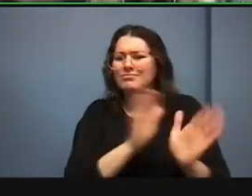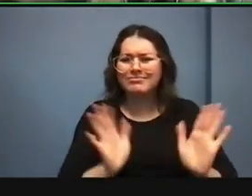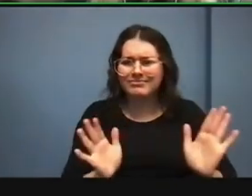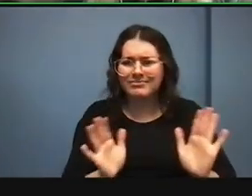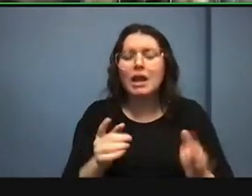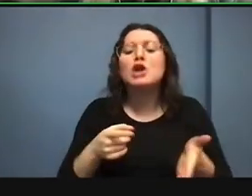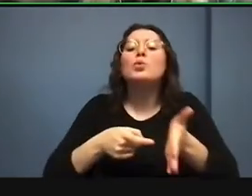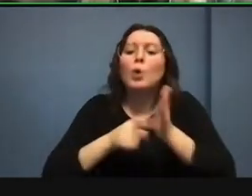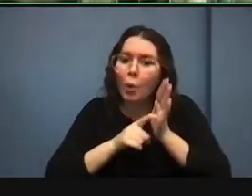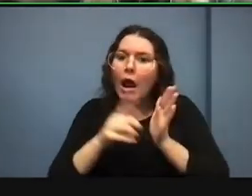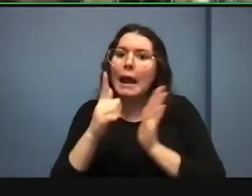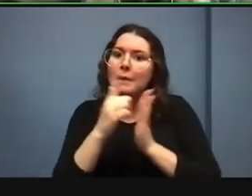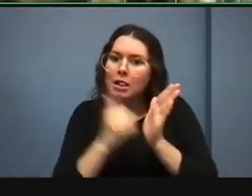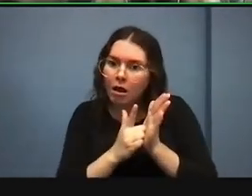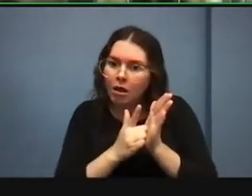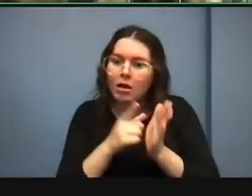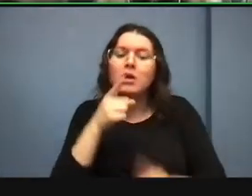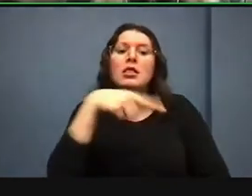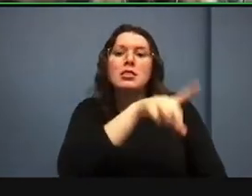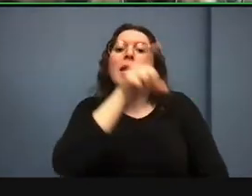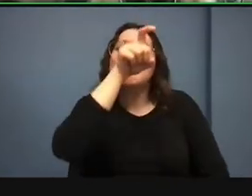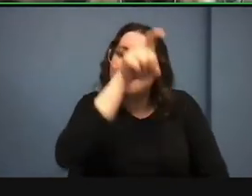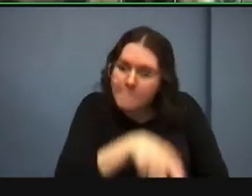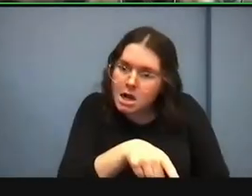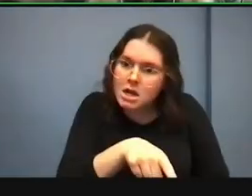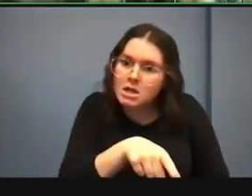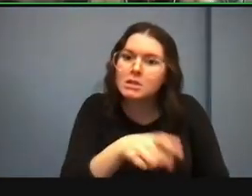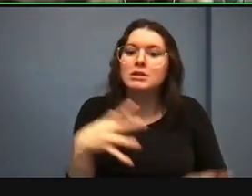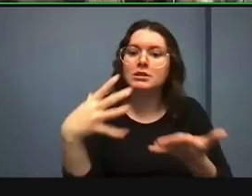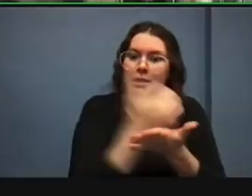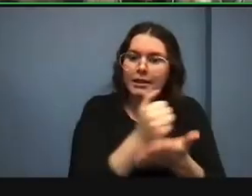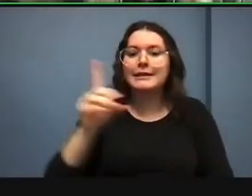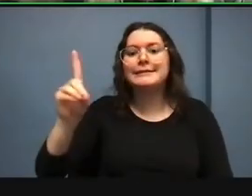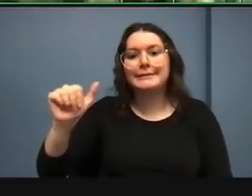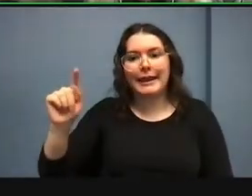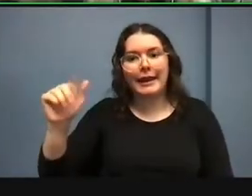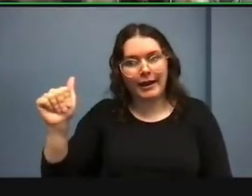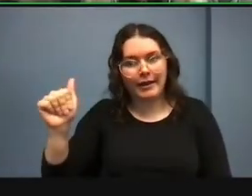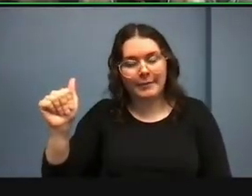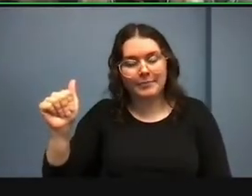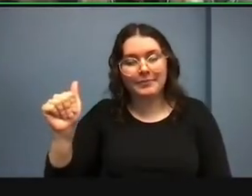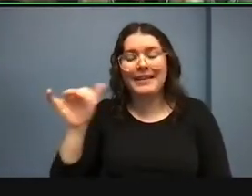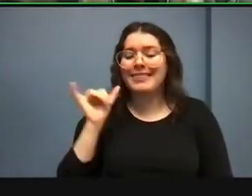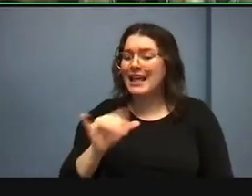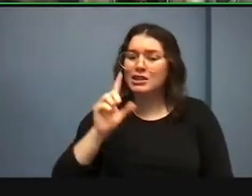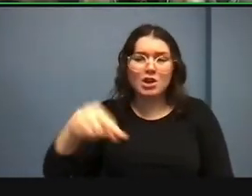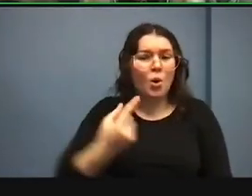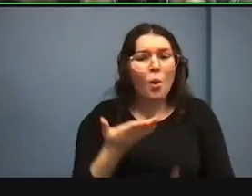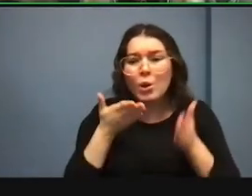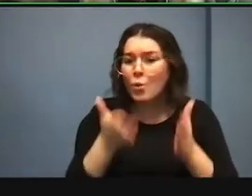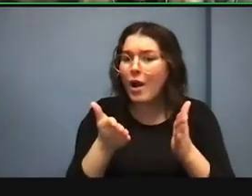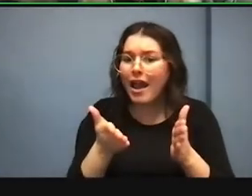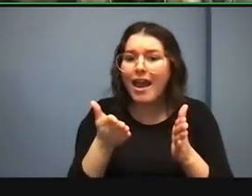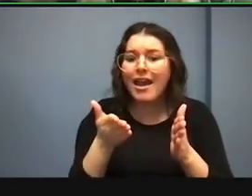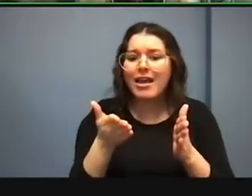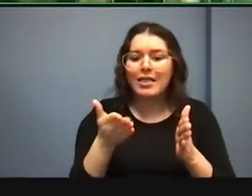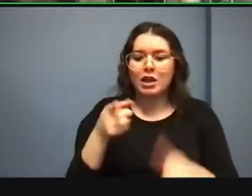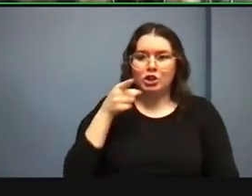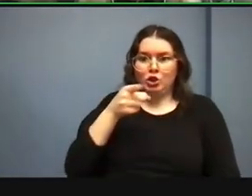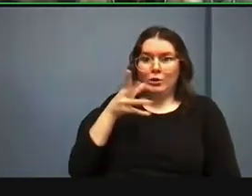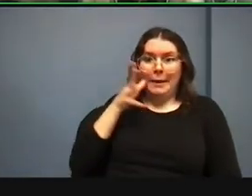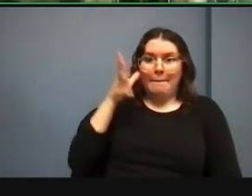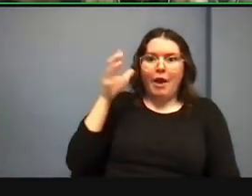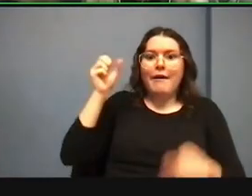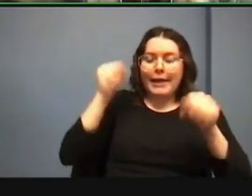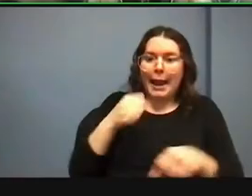required by law. They must be collecting data. And that is the only way that you can ensure your